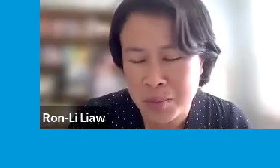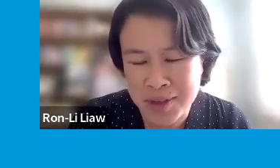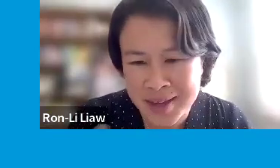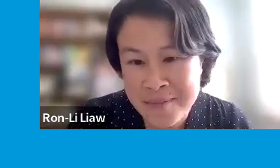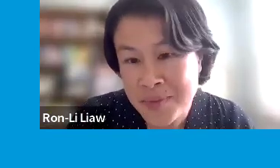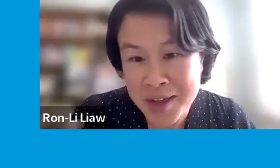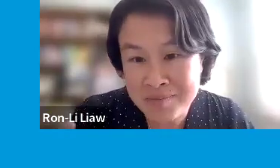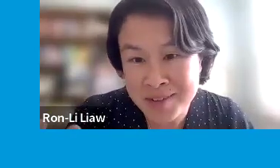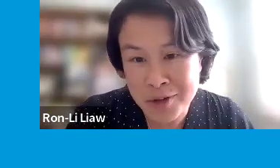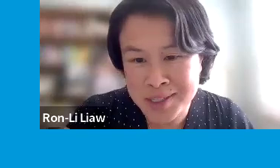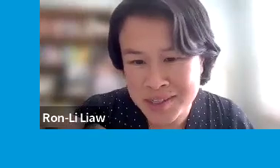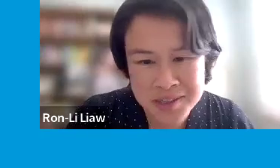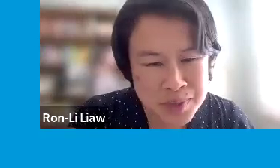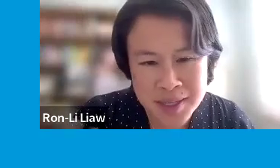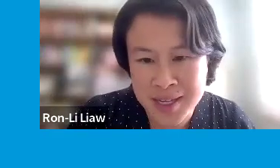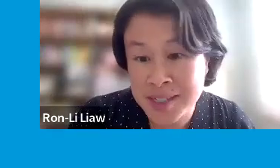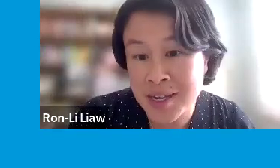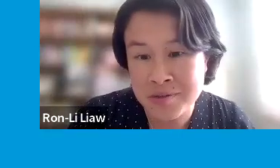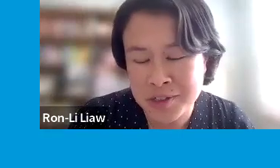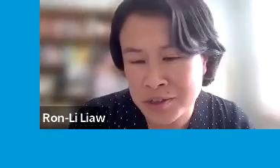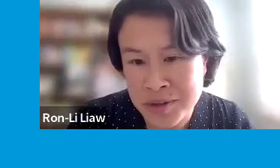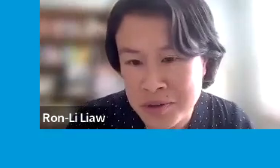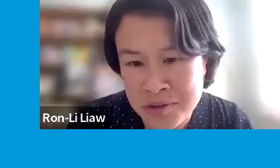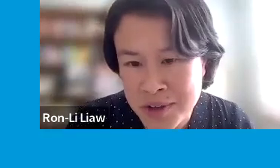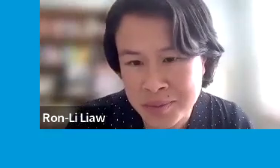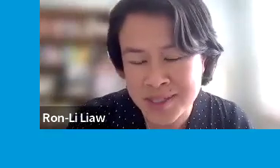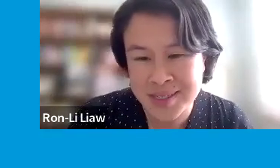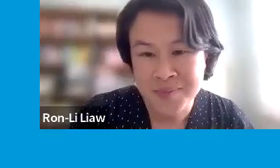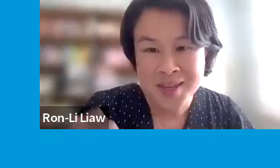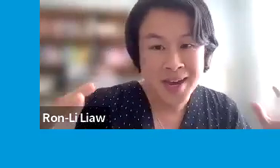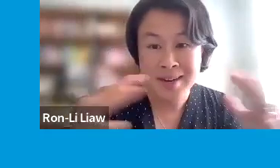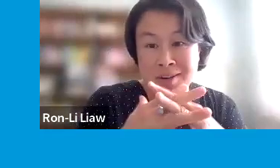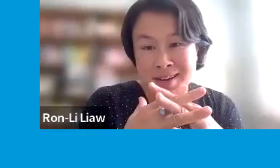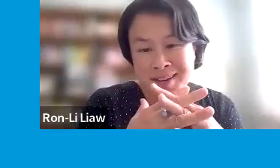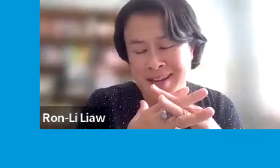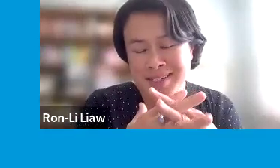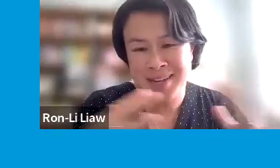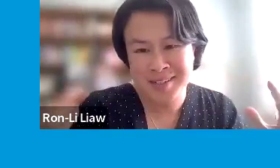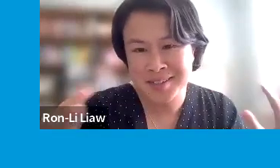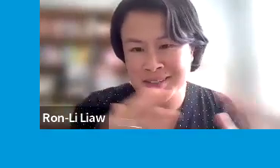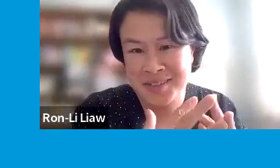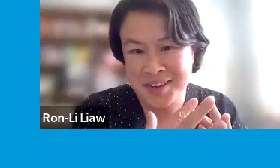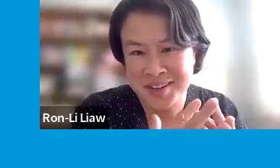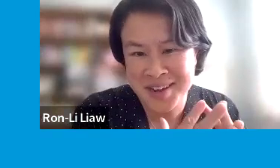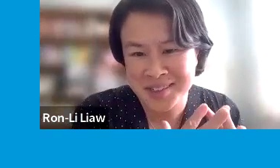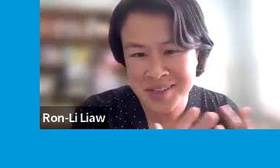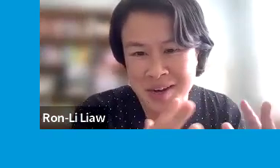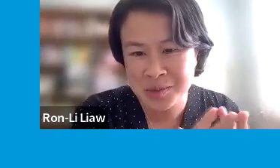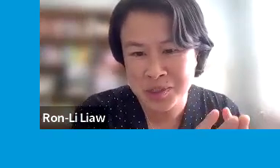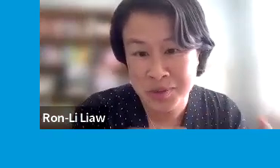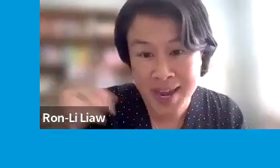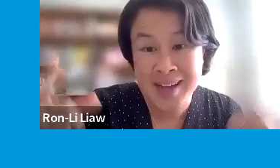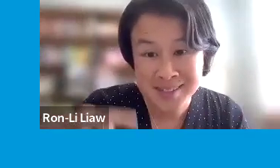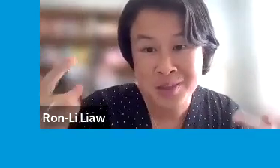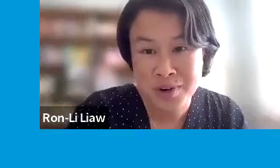give an example. Like I had volunteered to be a liaison for children, youth, and families, and I never got connected actually to the other council that I